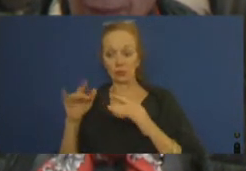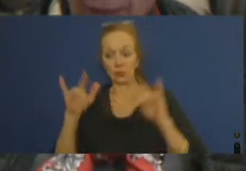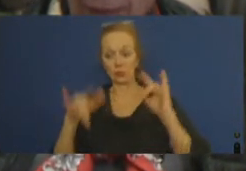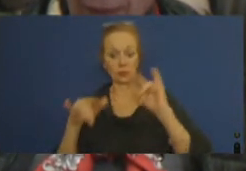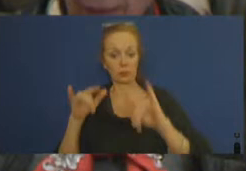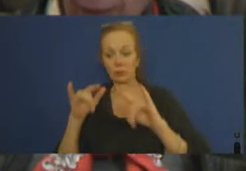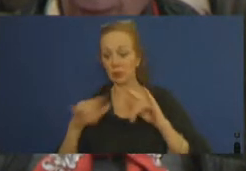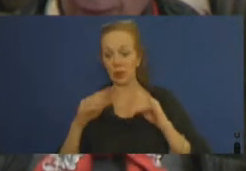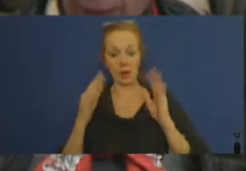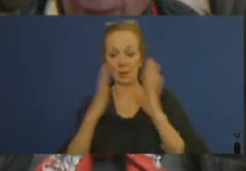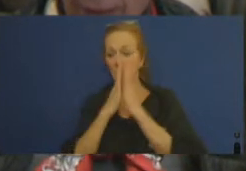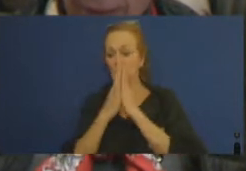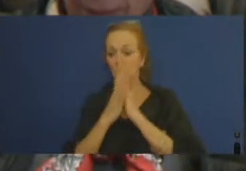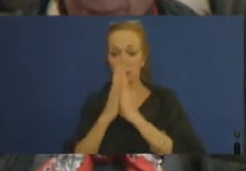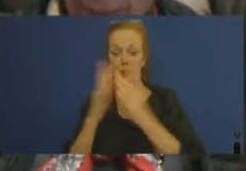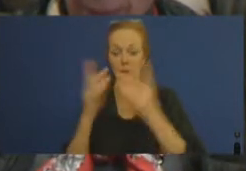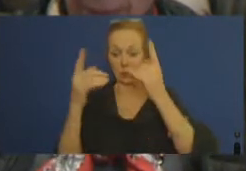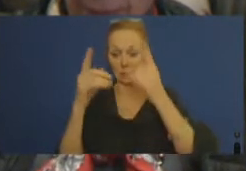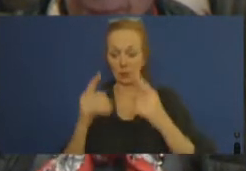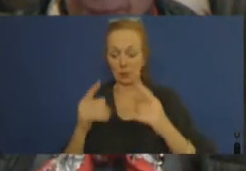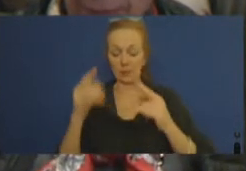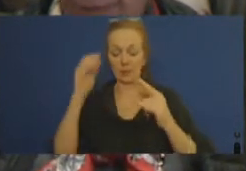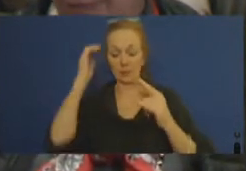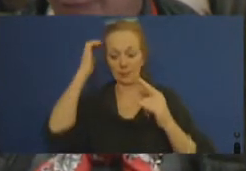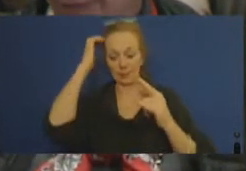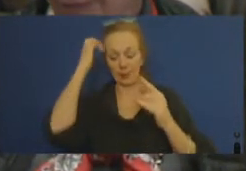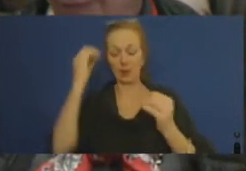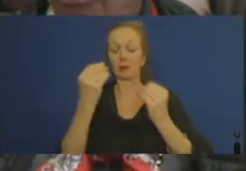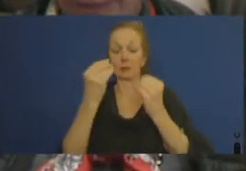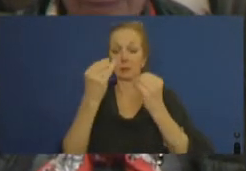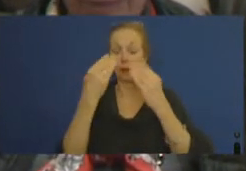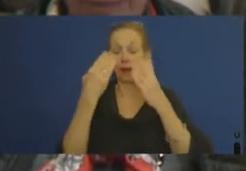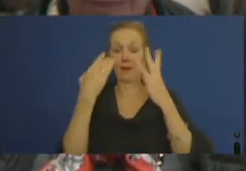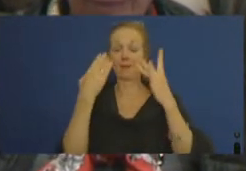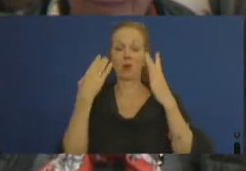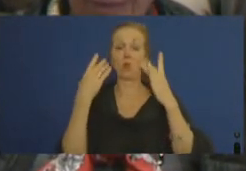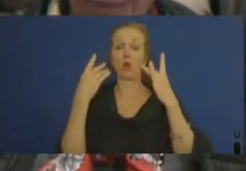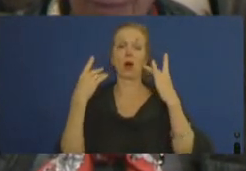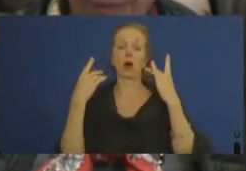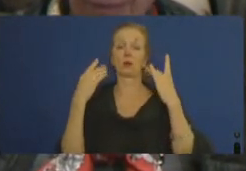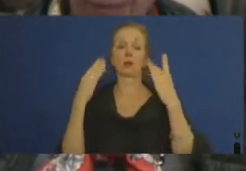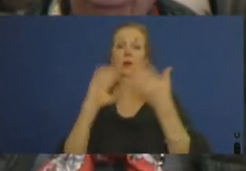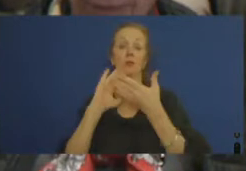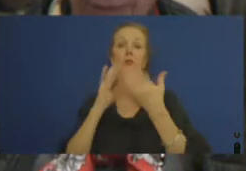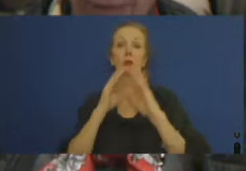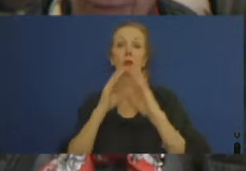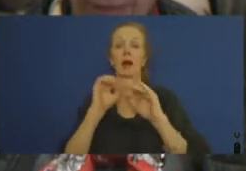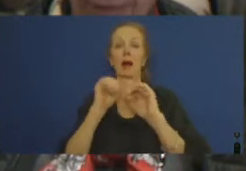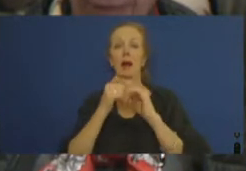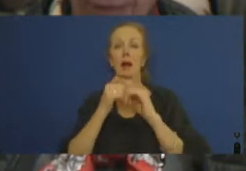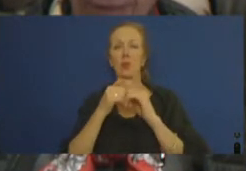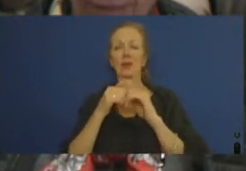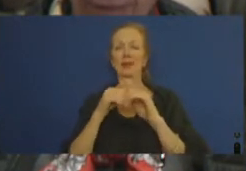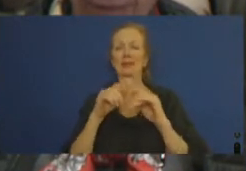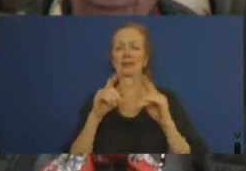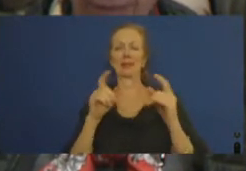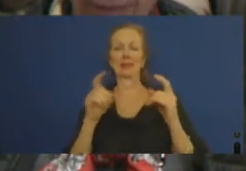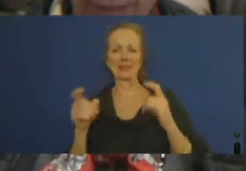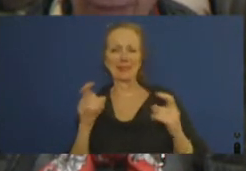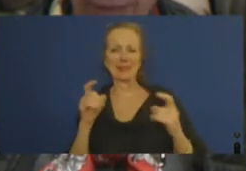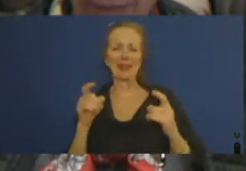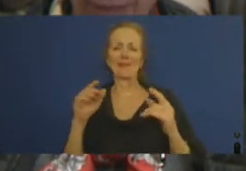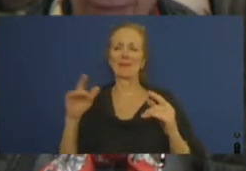be just overwhelming our communities, how we can mitigate those, both the arrivals